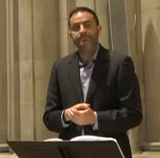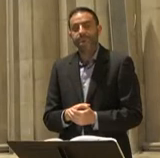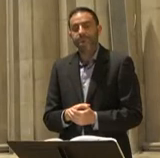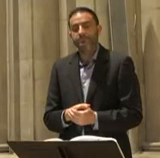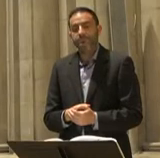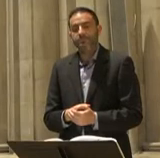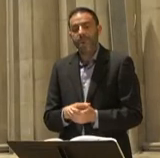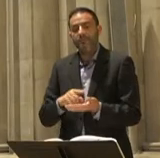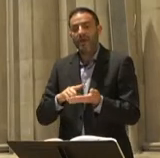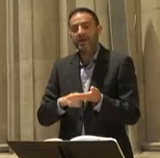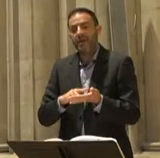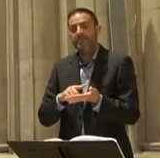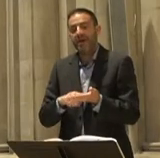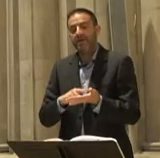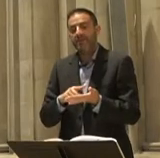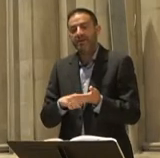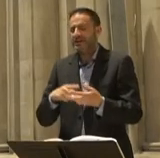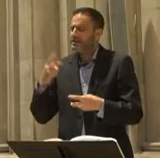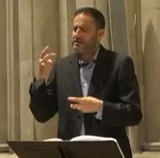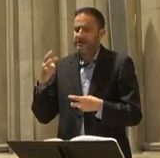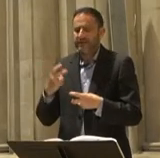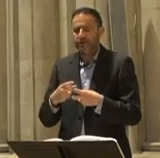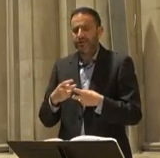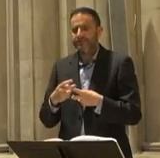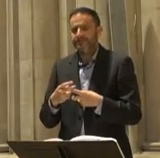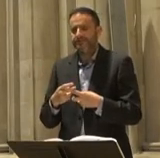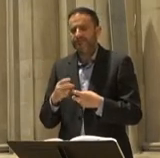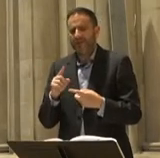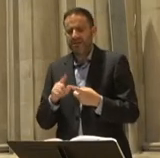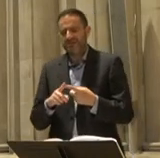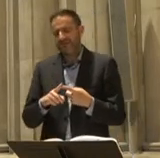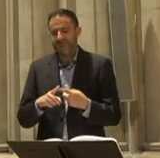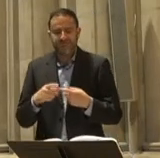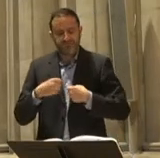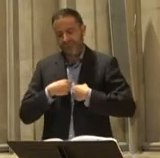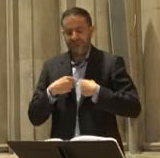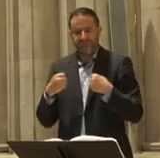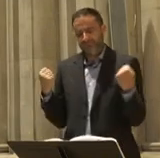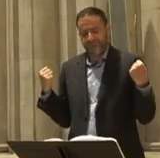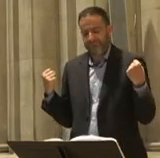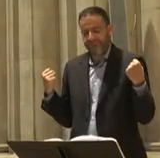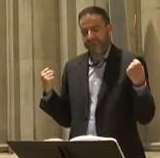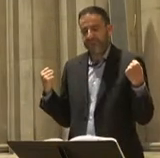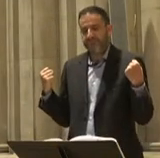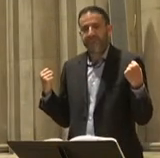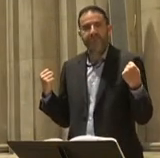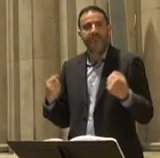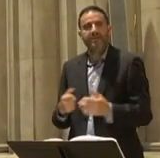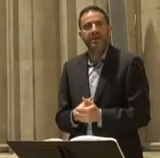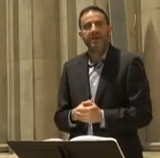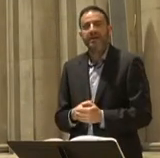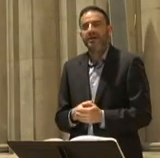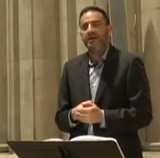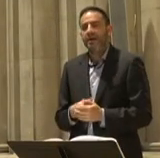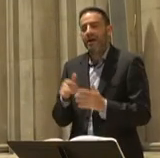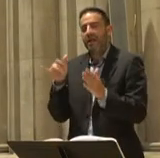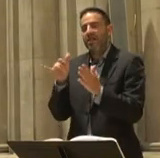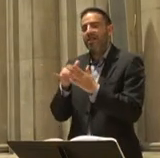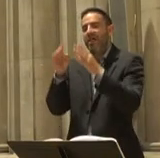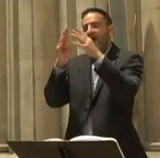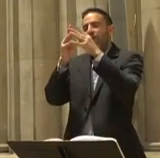Sometimes it's very difficult to be yourself, and that